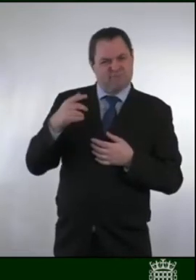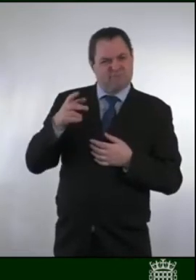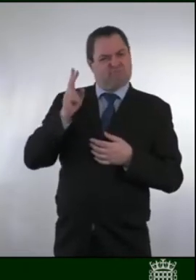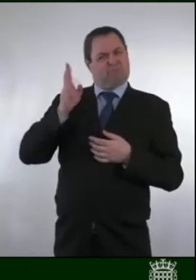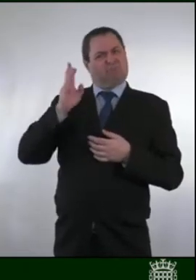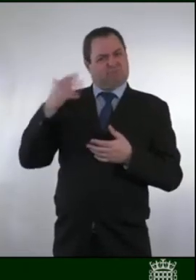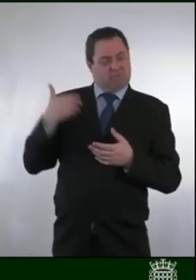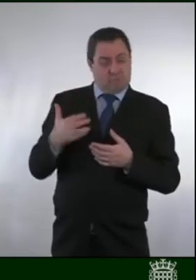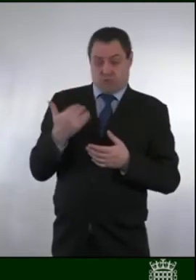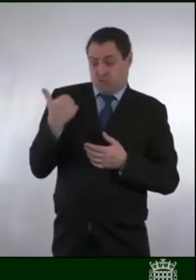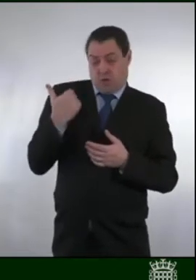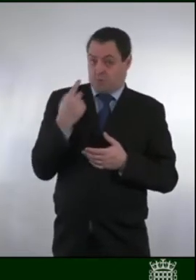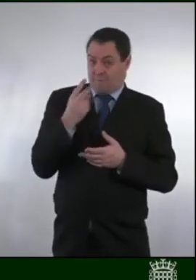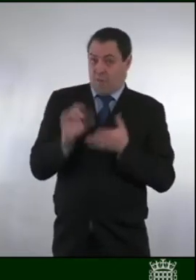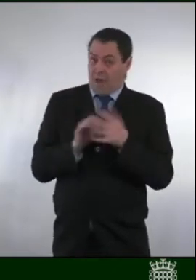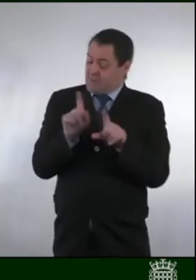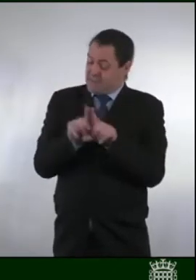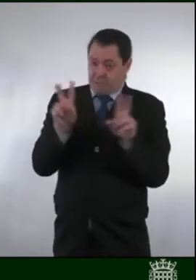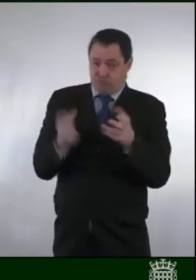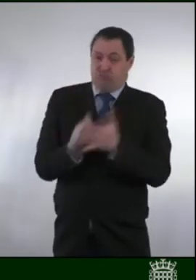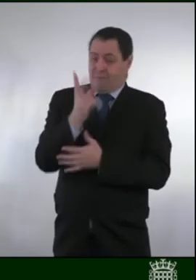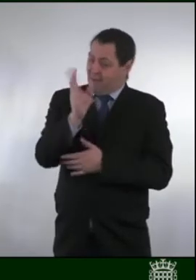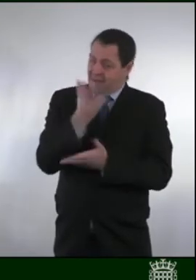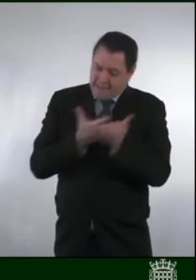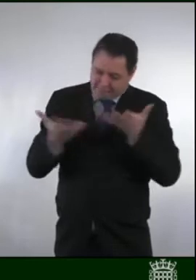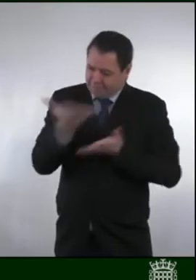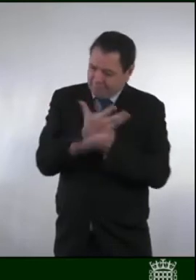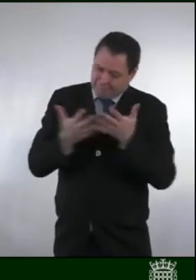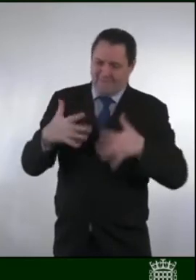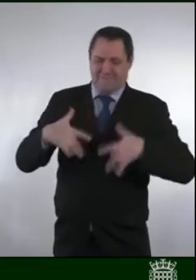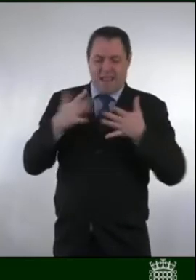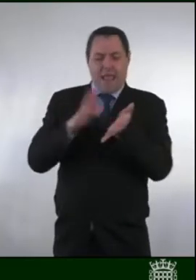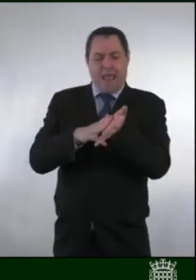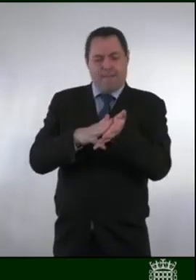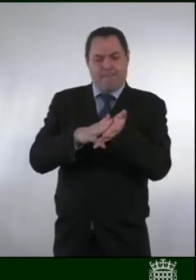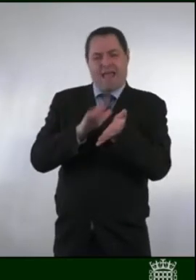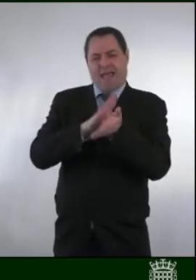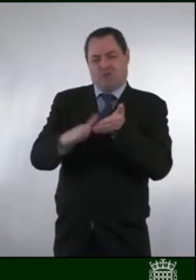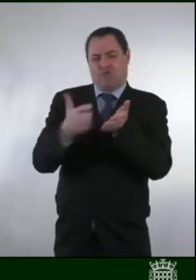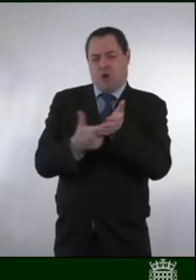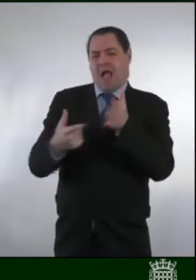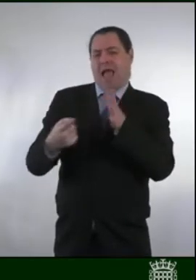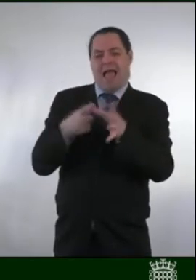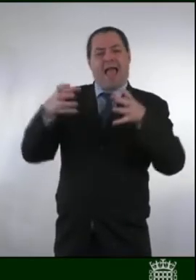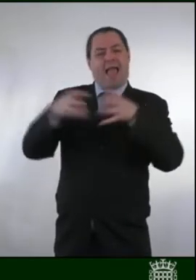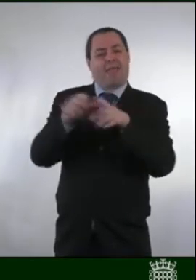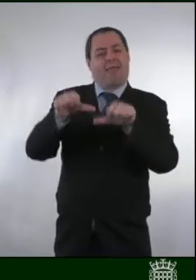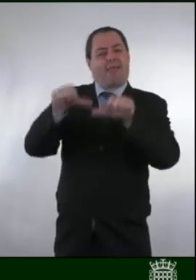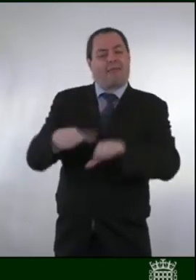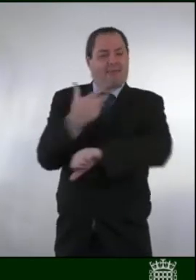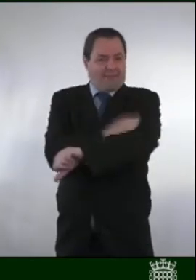in the last few hours. And we're confident that the MHRA will be in a position to turn around new